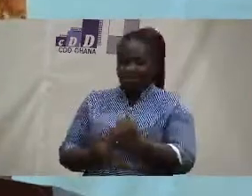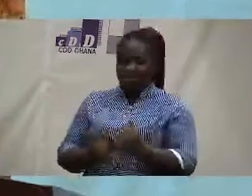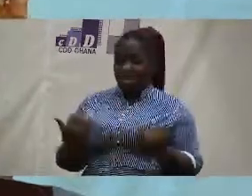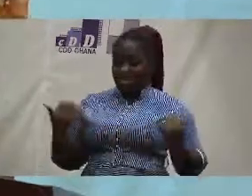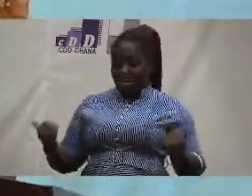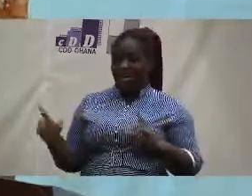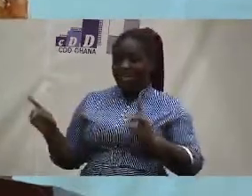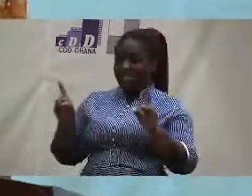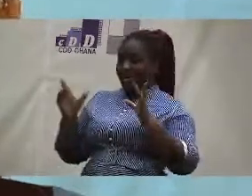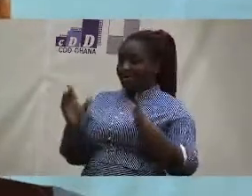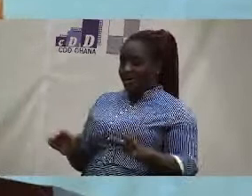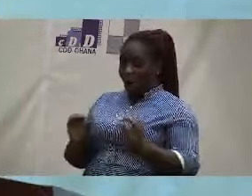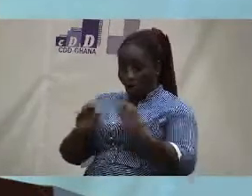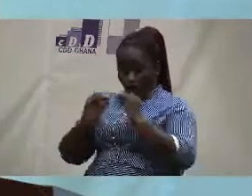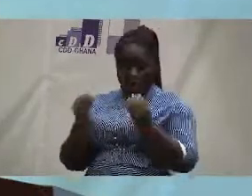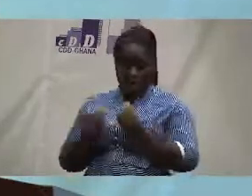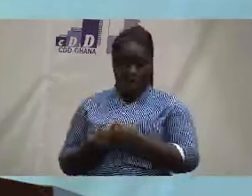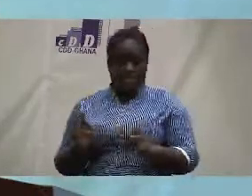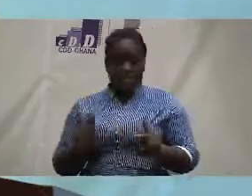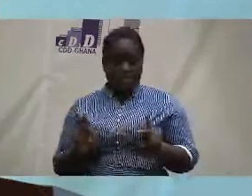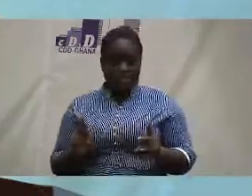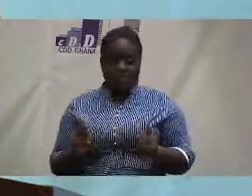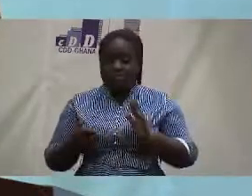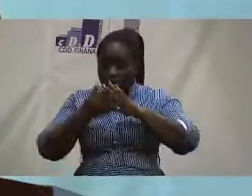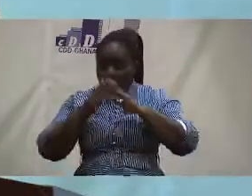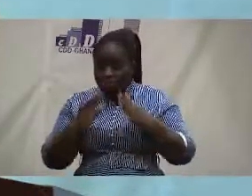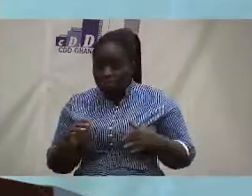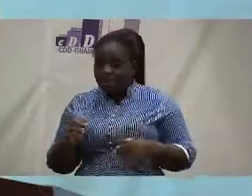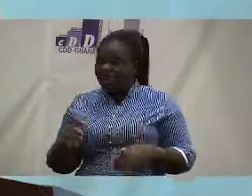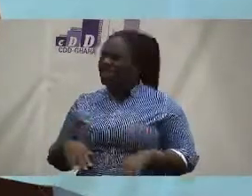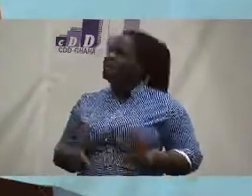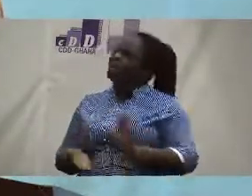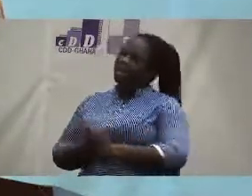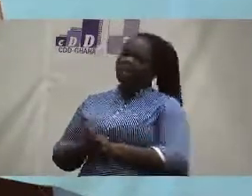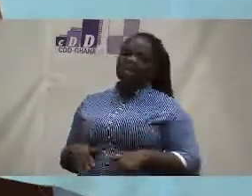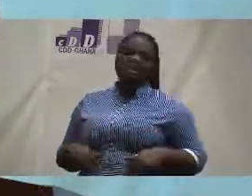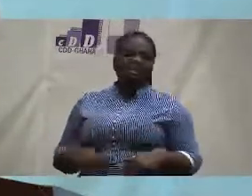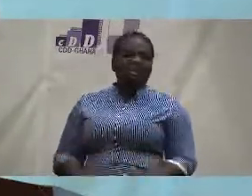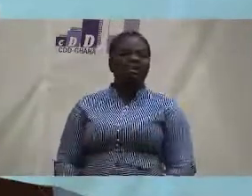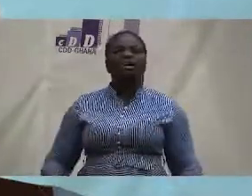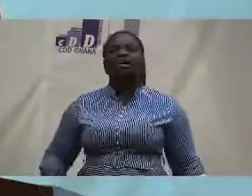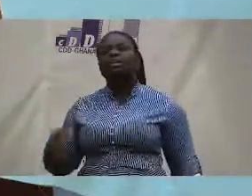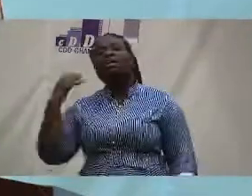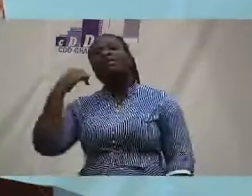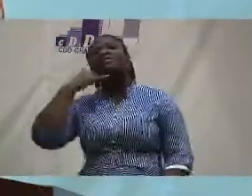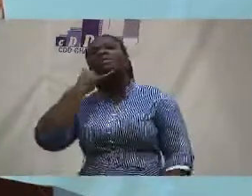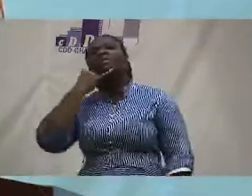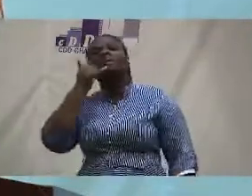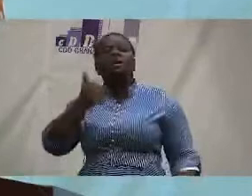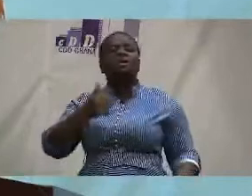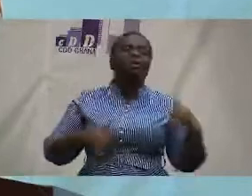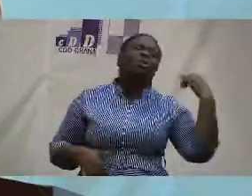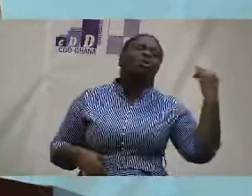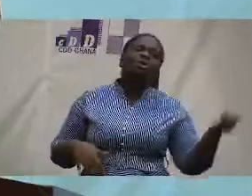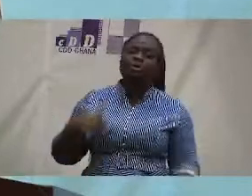the director, to organize people for solidarity, I get tired. I have to pick up the phone, start calling people, begging